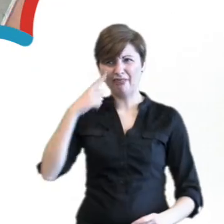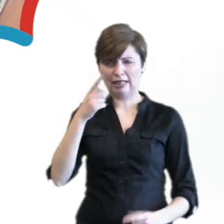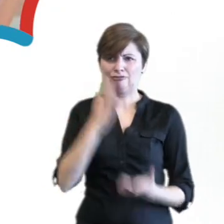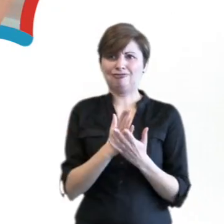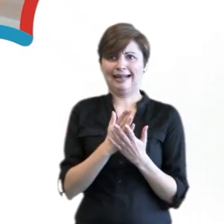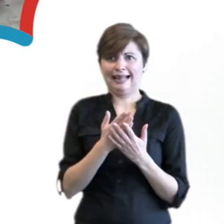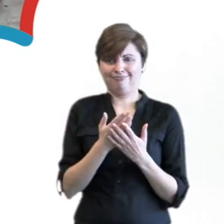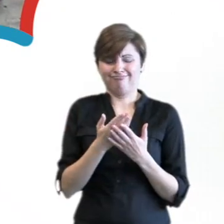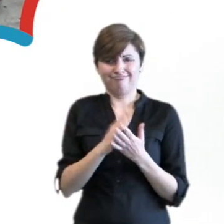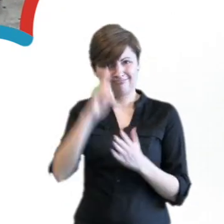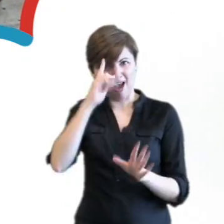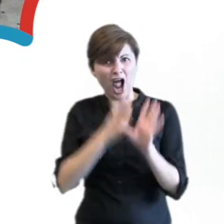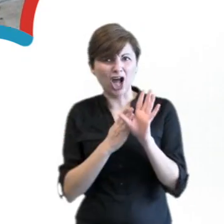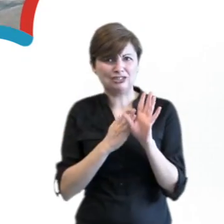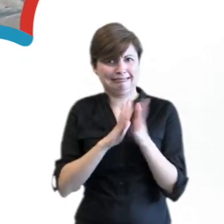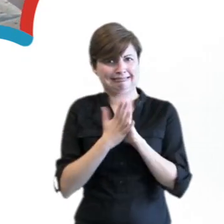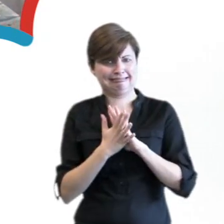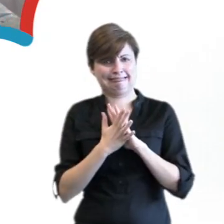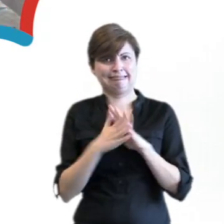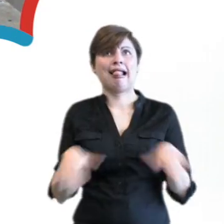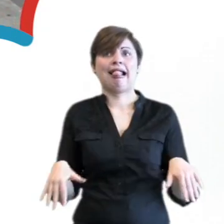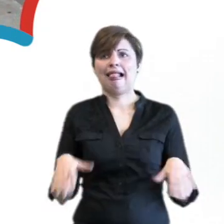And I think psychologically that's damaging anyway.